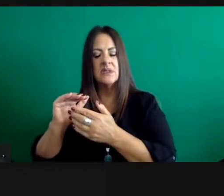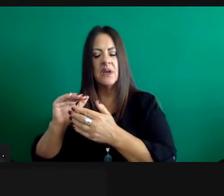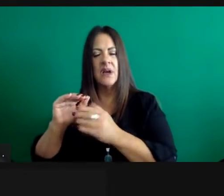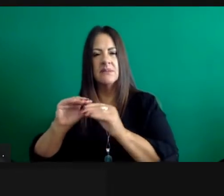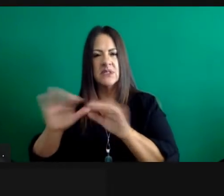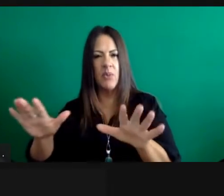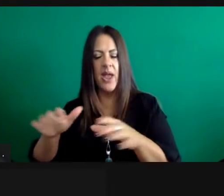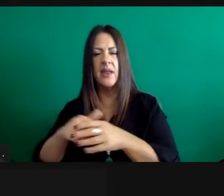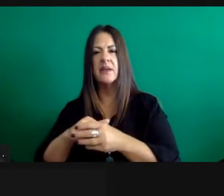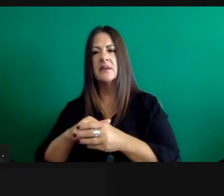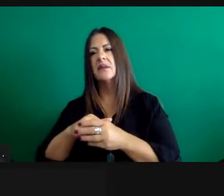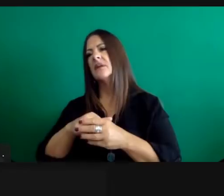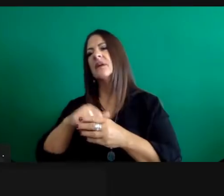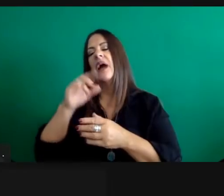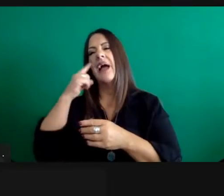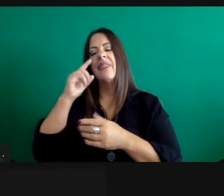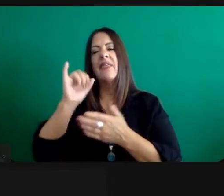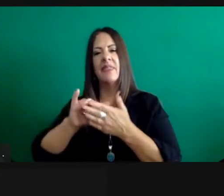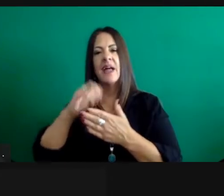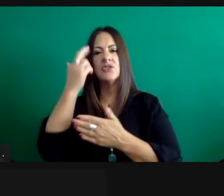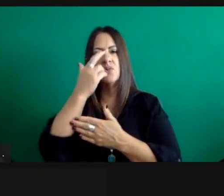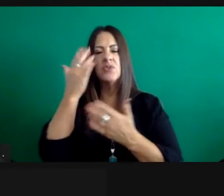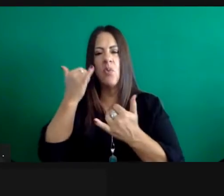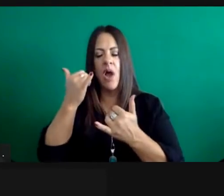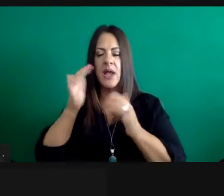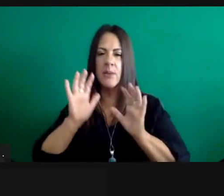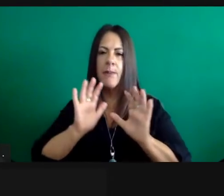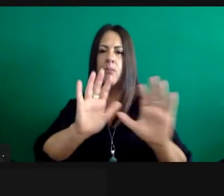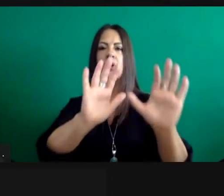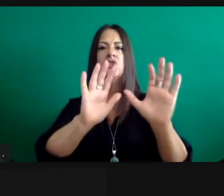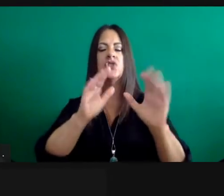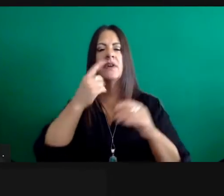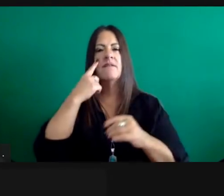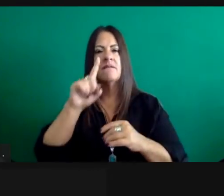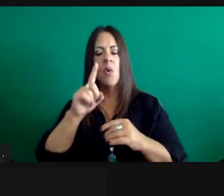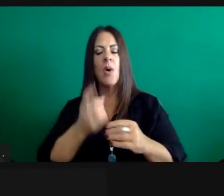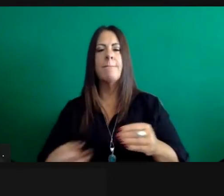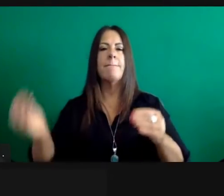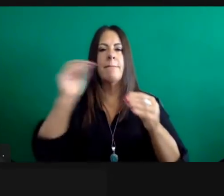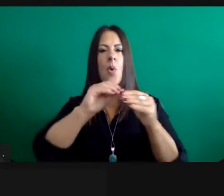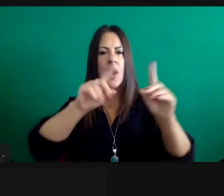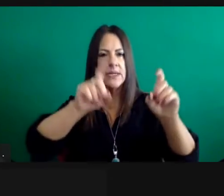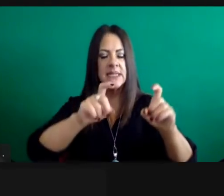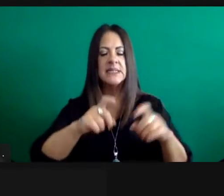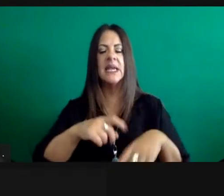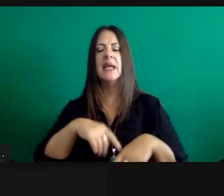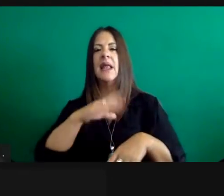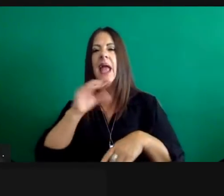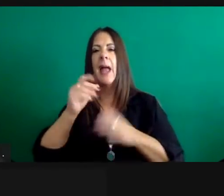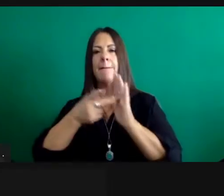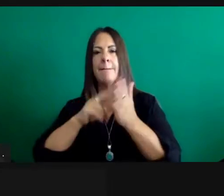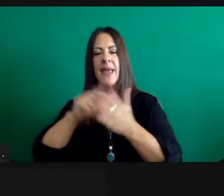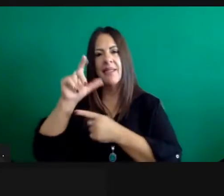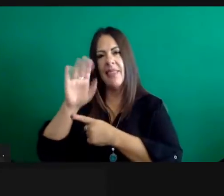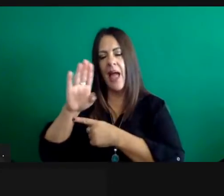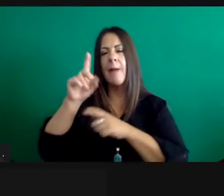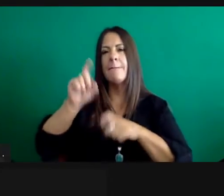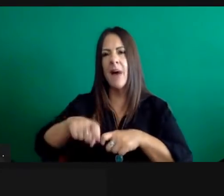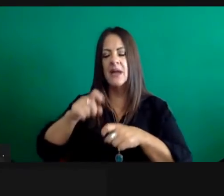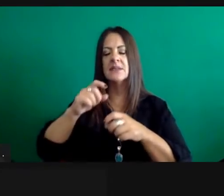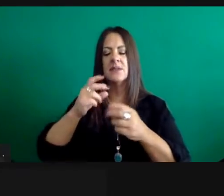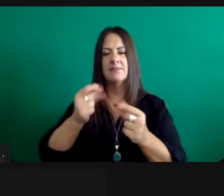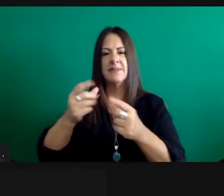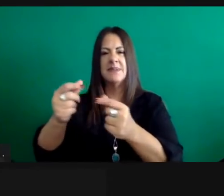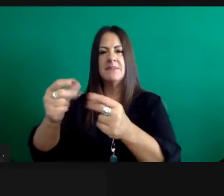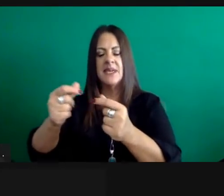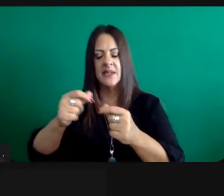towards increased test turnaround time. In California, we've done a lot on this. I think we've seen some